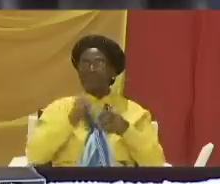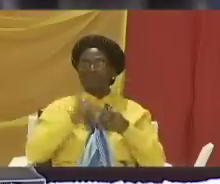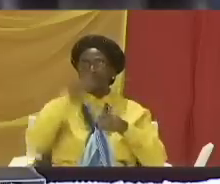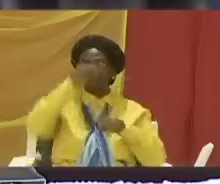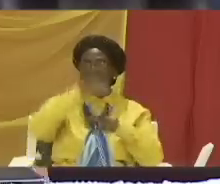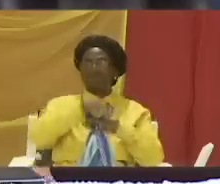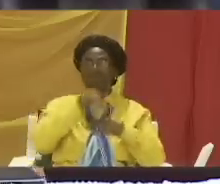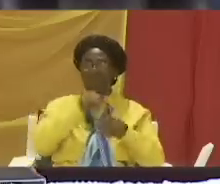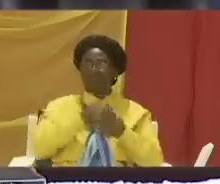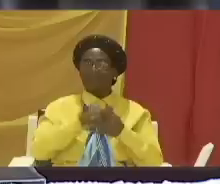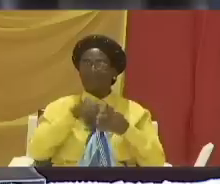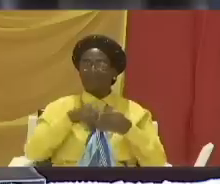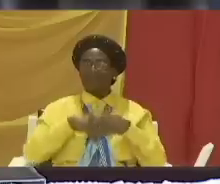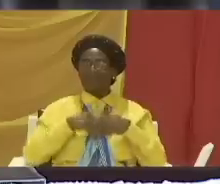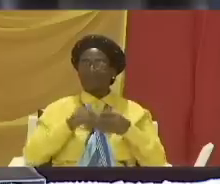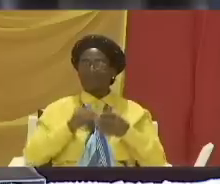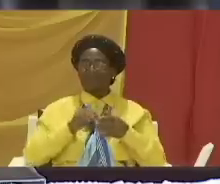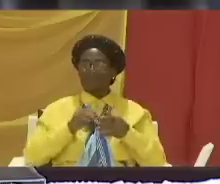it has pleased the Lord